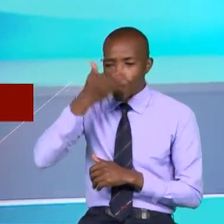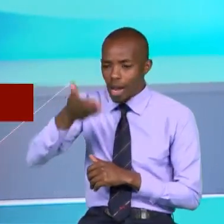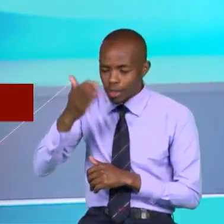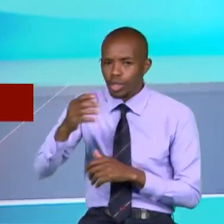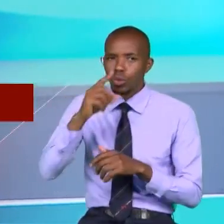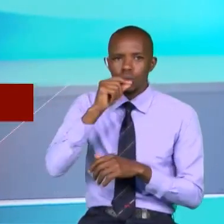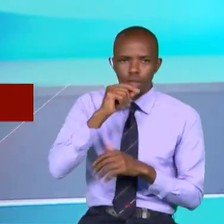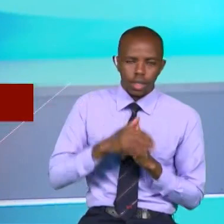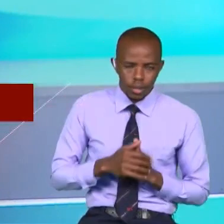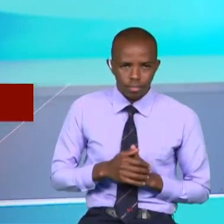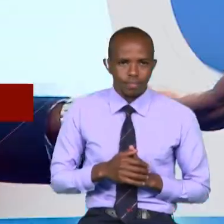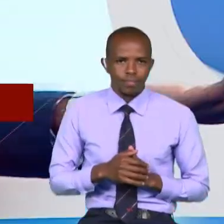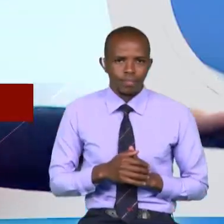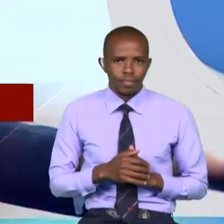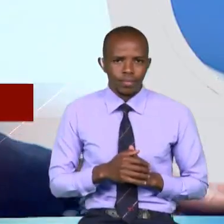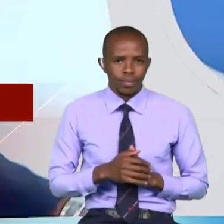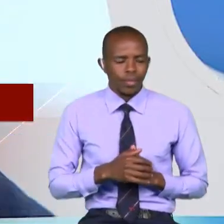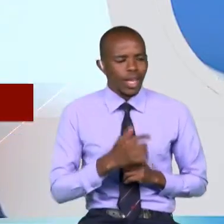on Twitter. Hello, Fred.